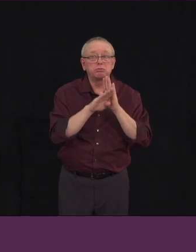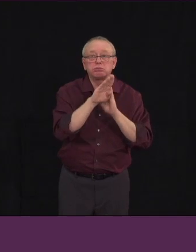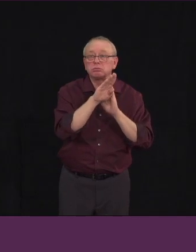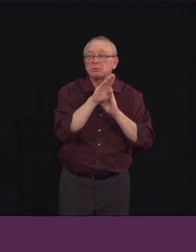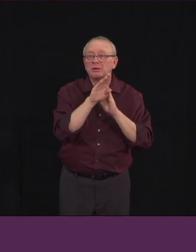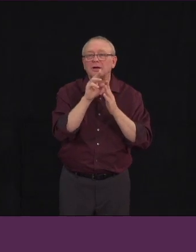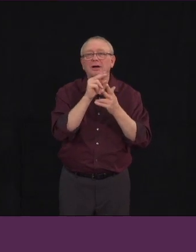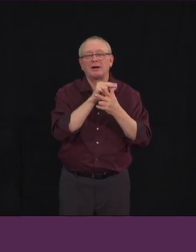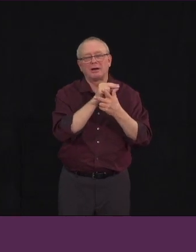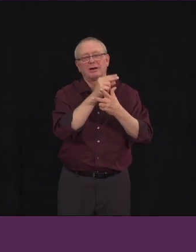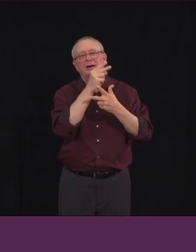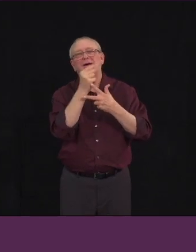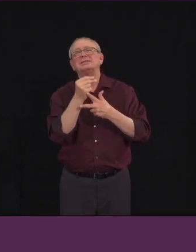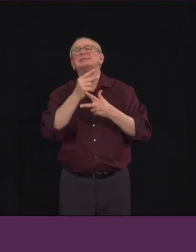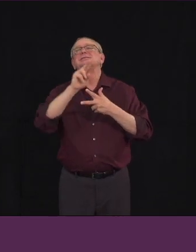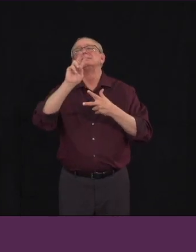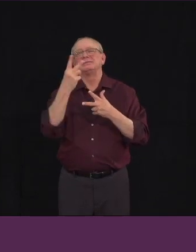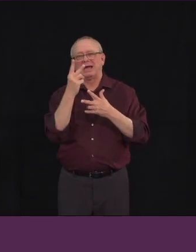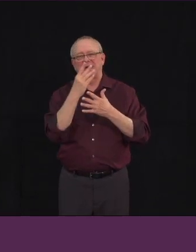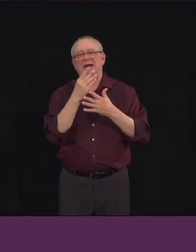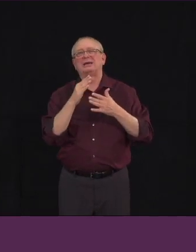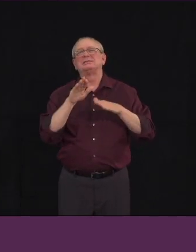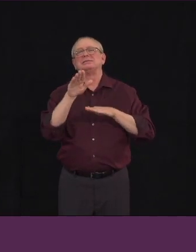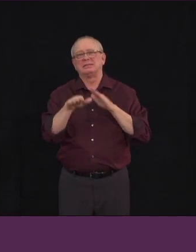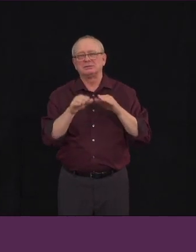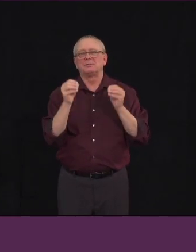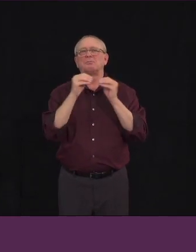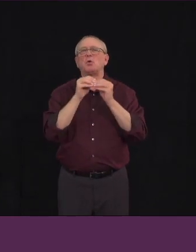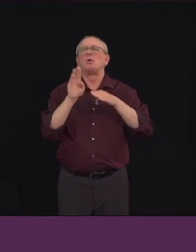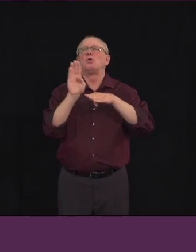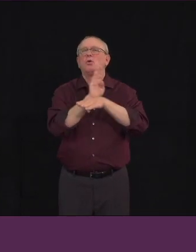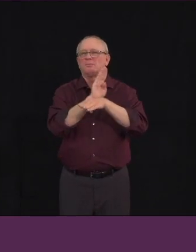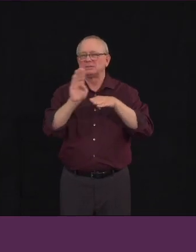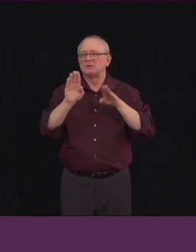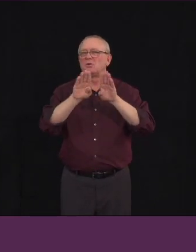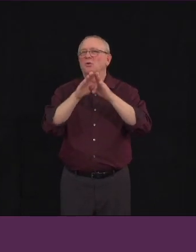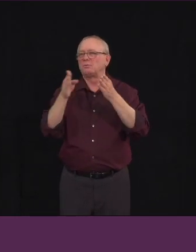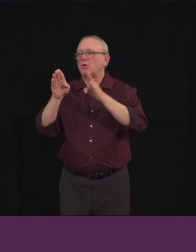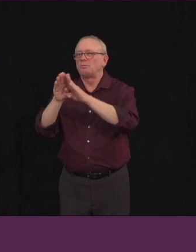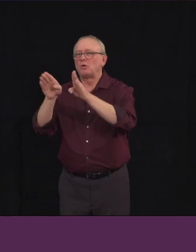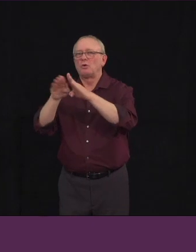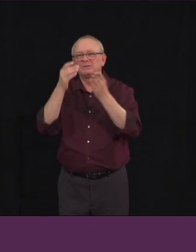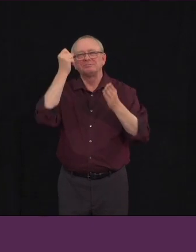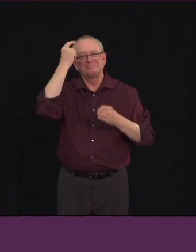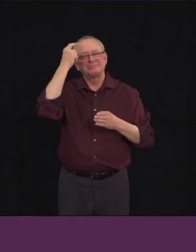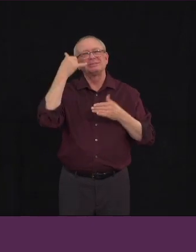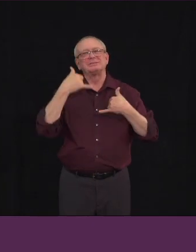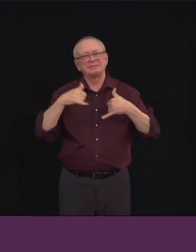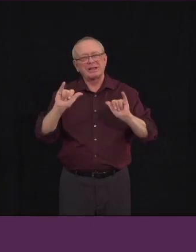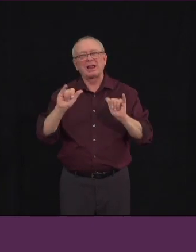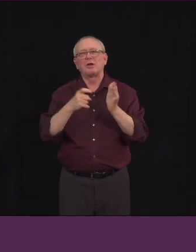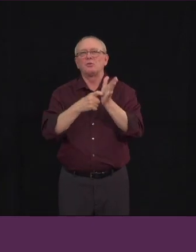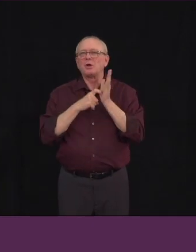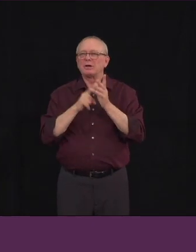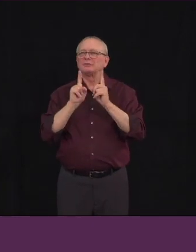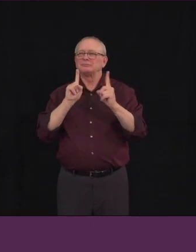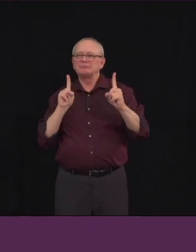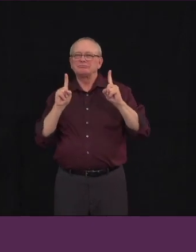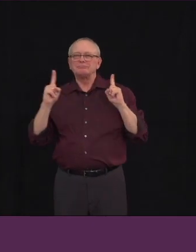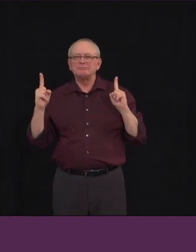resume operations with the 2-meter physical distancing requirement remaining in place with enhanced protection